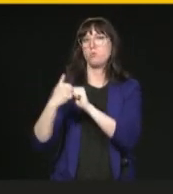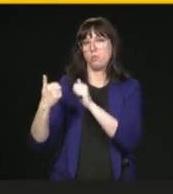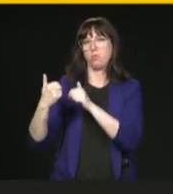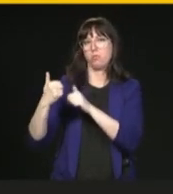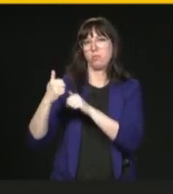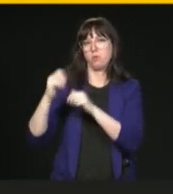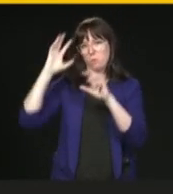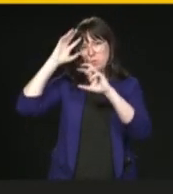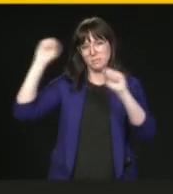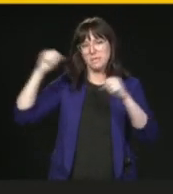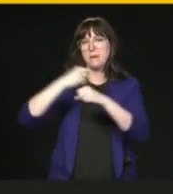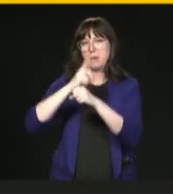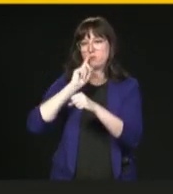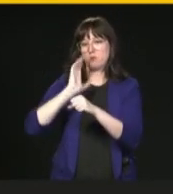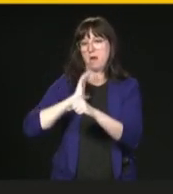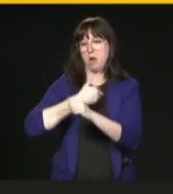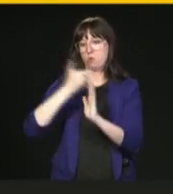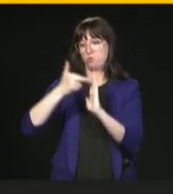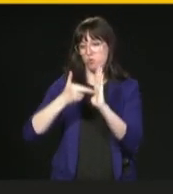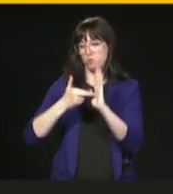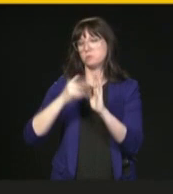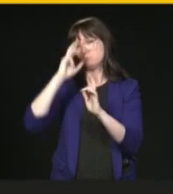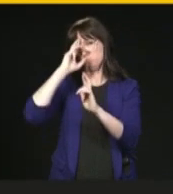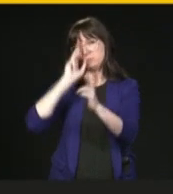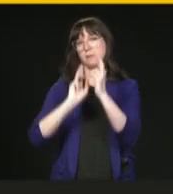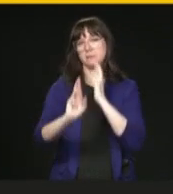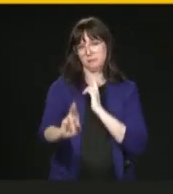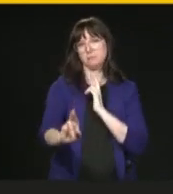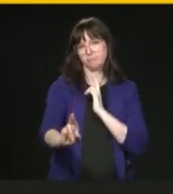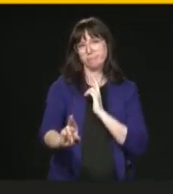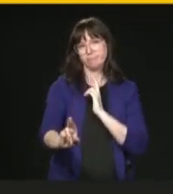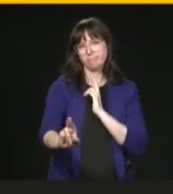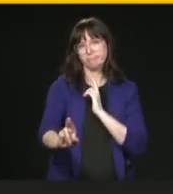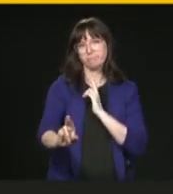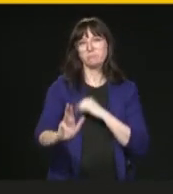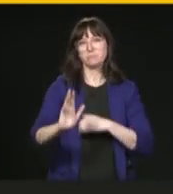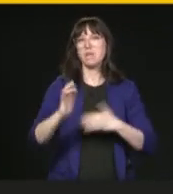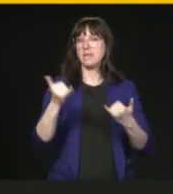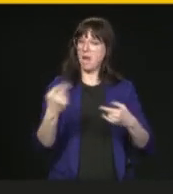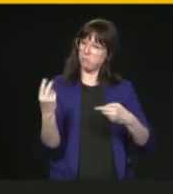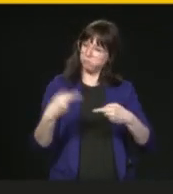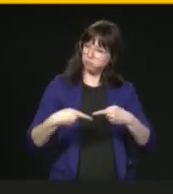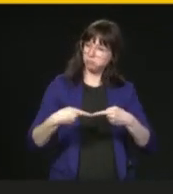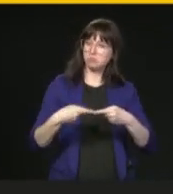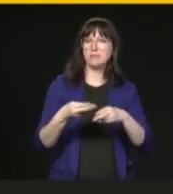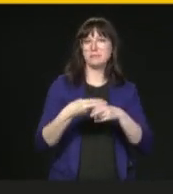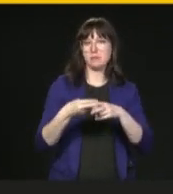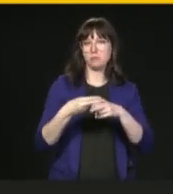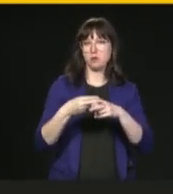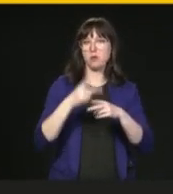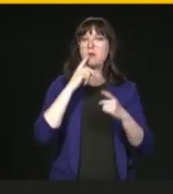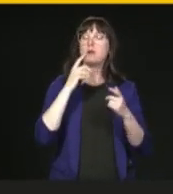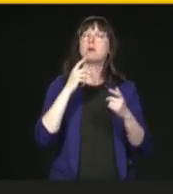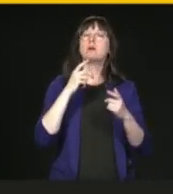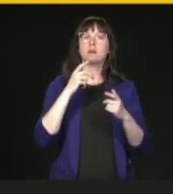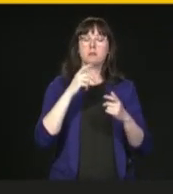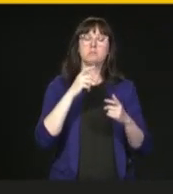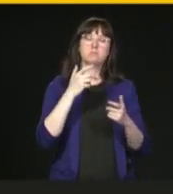measures we put in place are respected. We have closed the border temporarily to all but